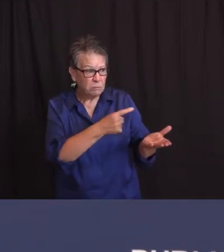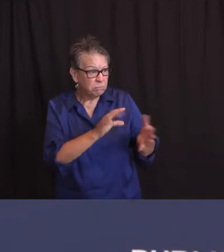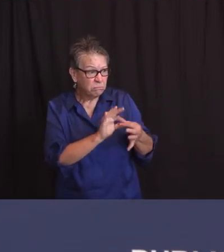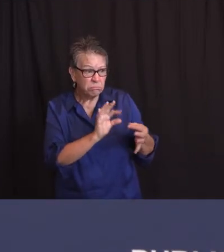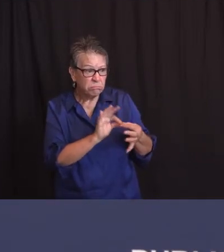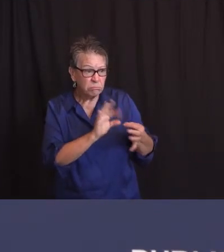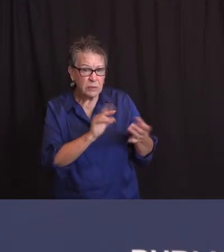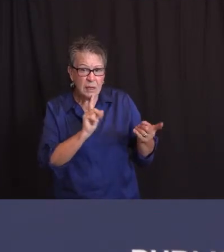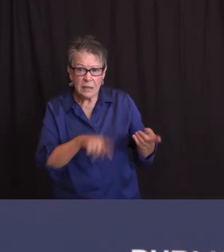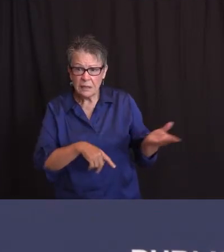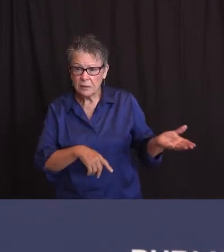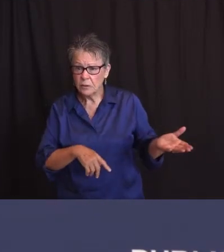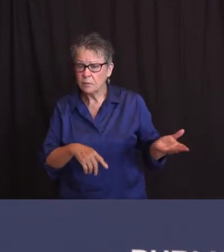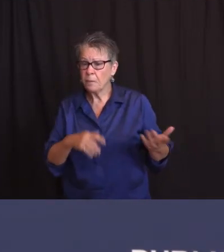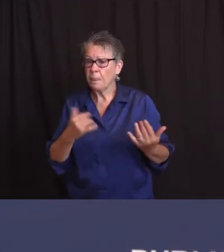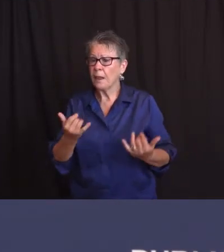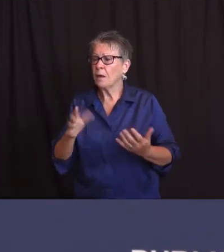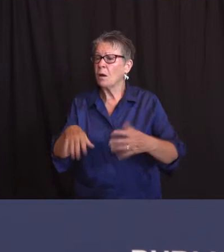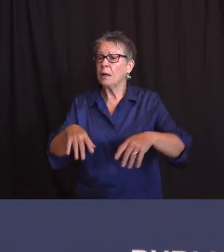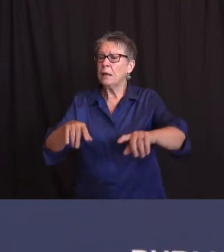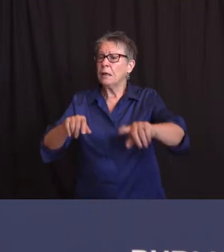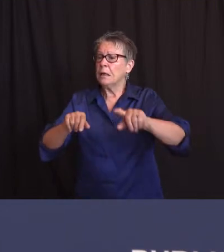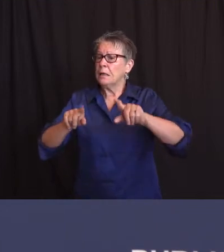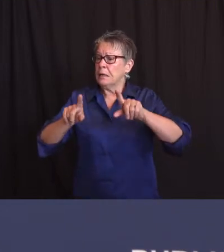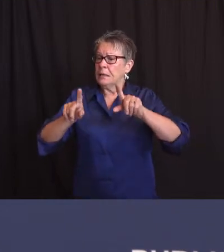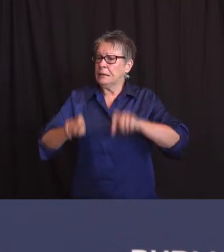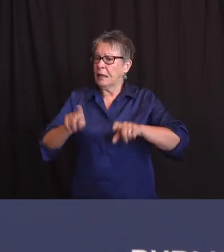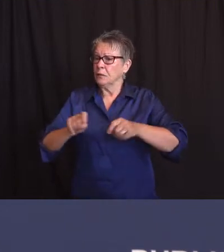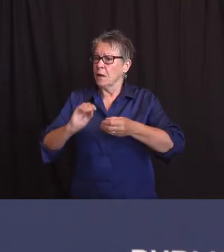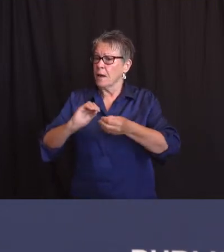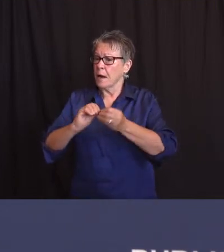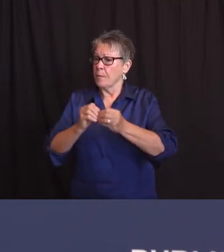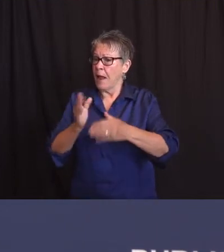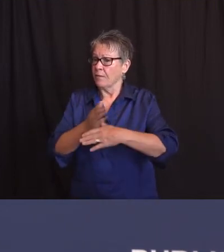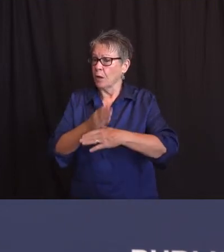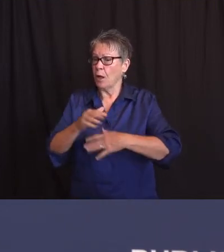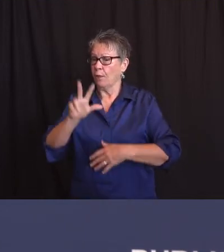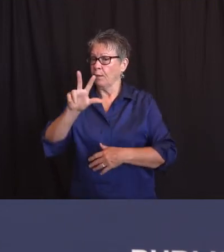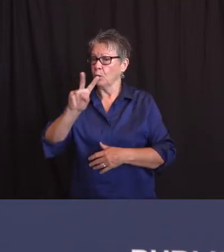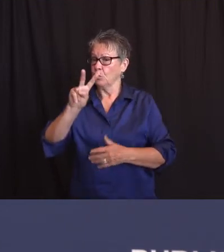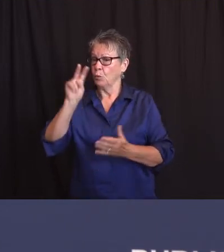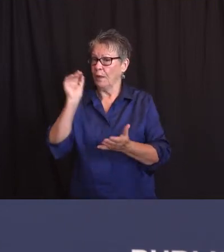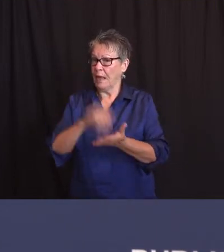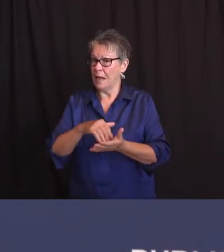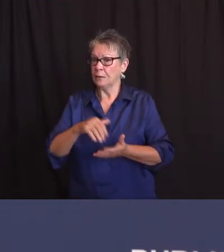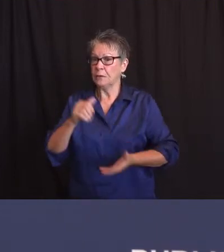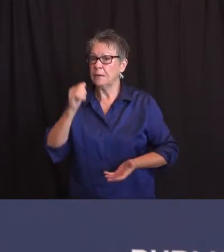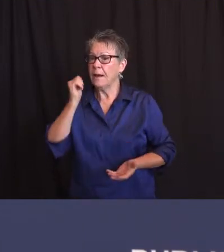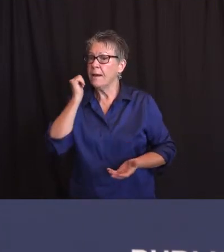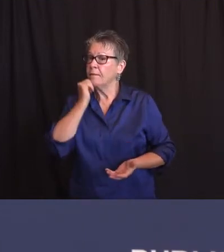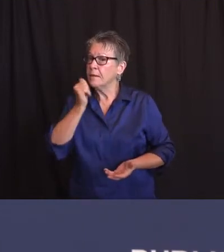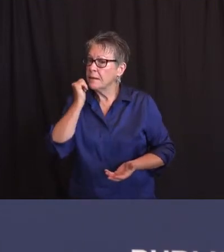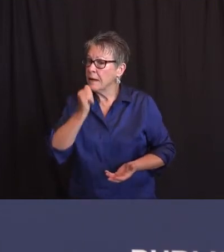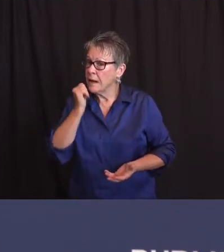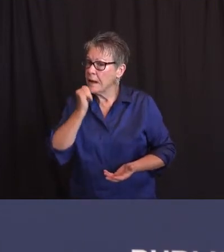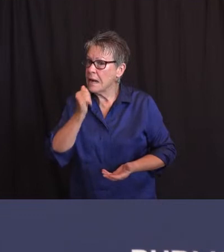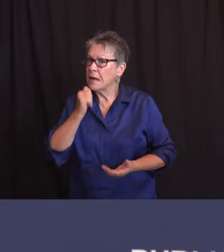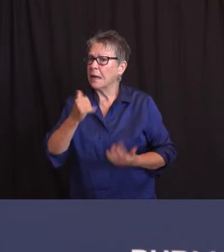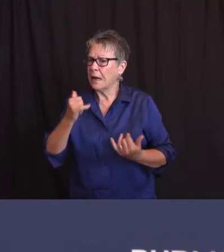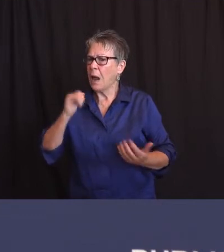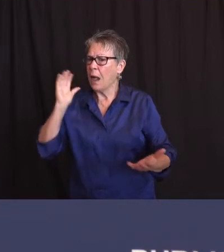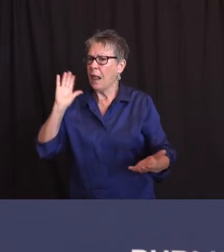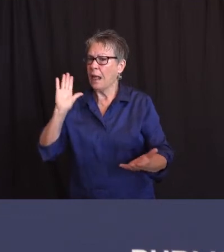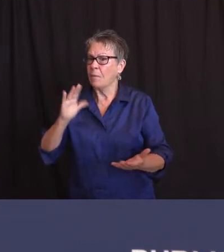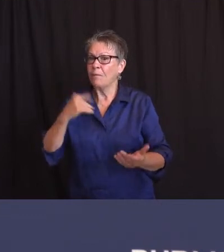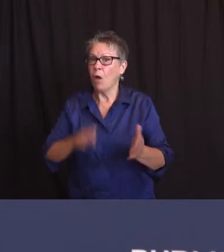is 32,000 a day about. That's down from about 45,000 during our peak. So we really do want to get that